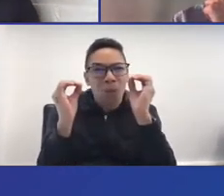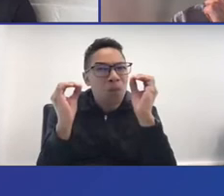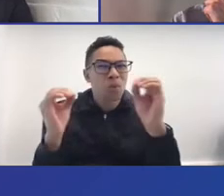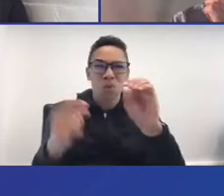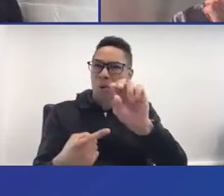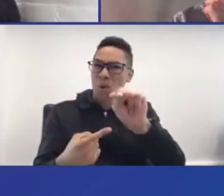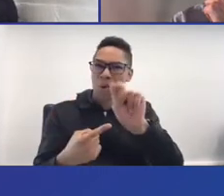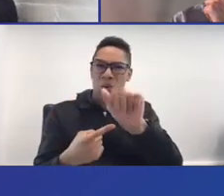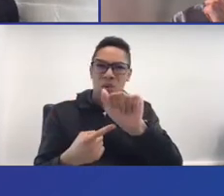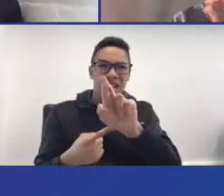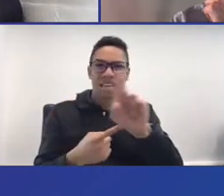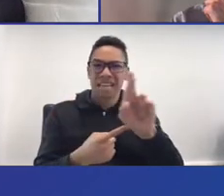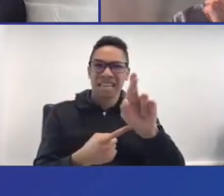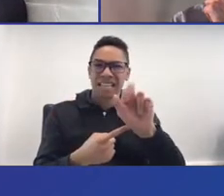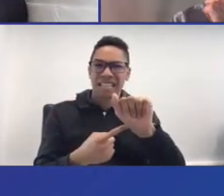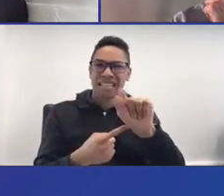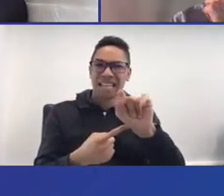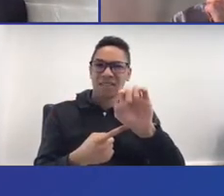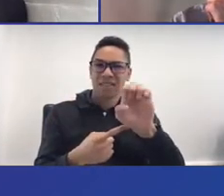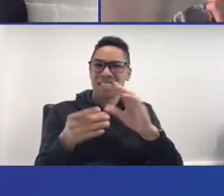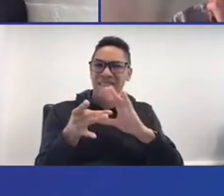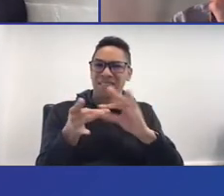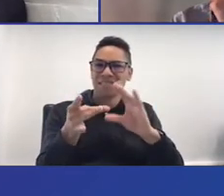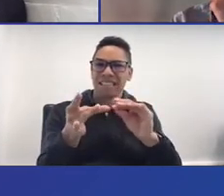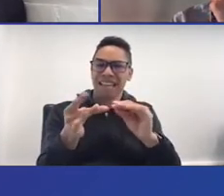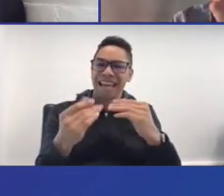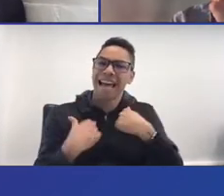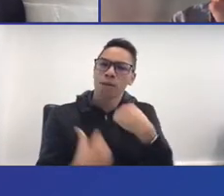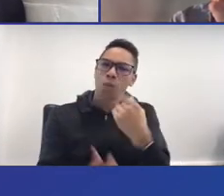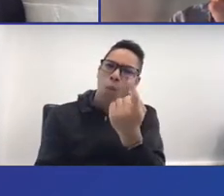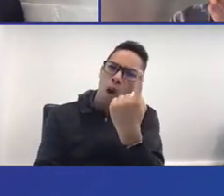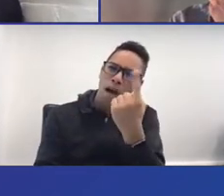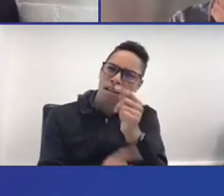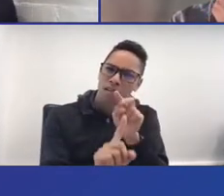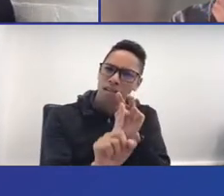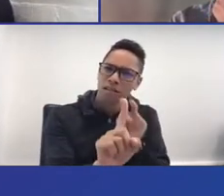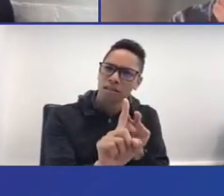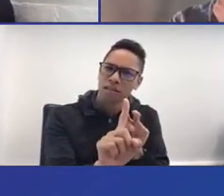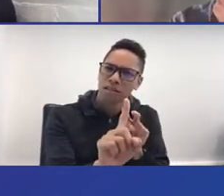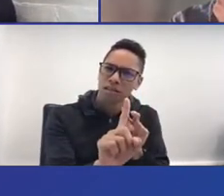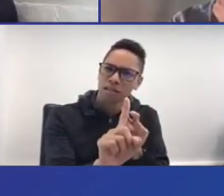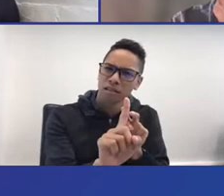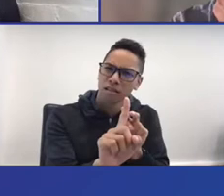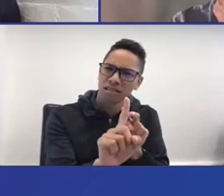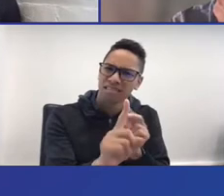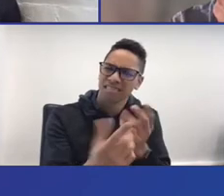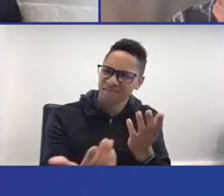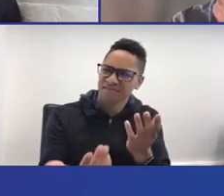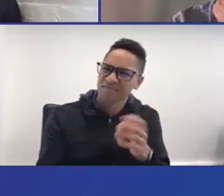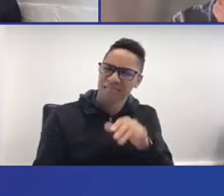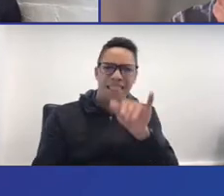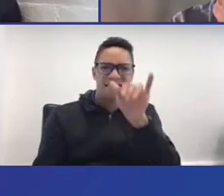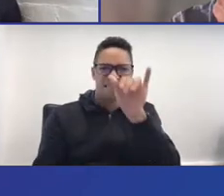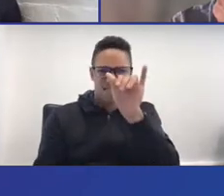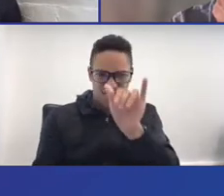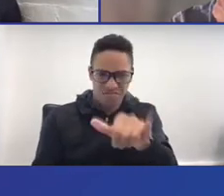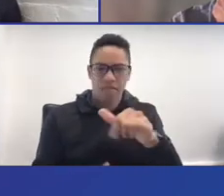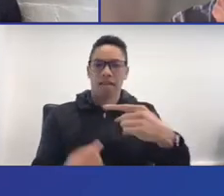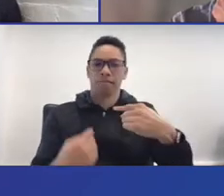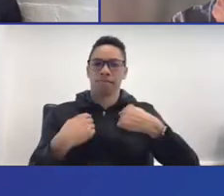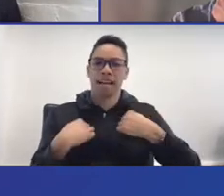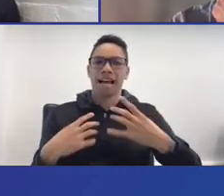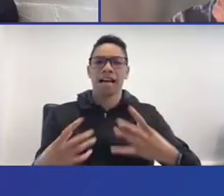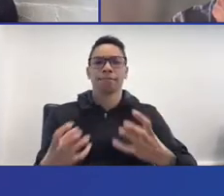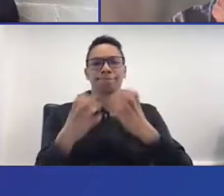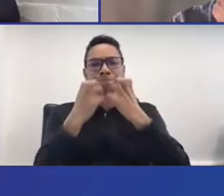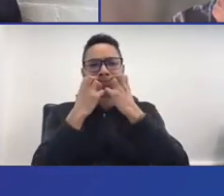the content around what I am trying to, not trying, no, what I am embracing in my